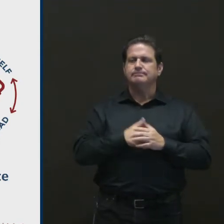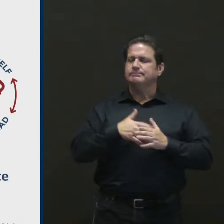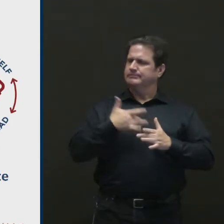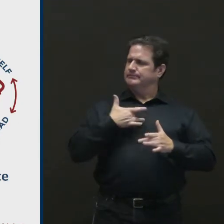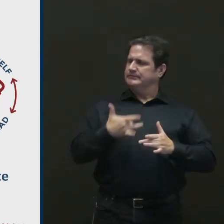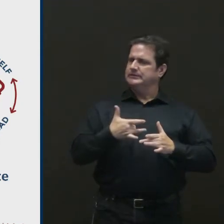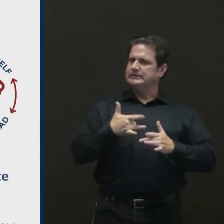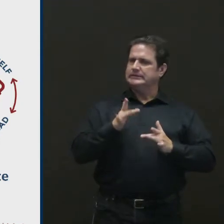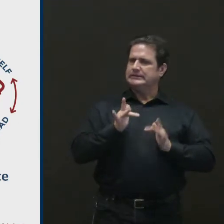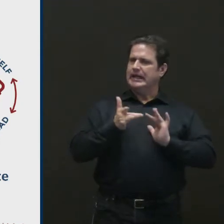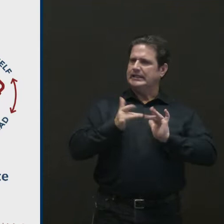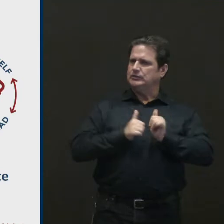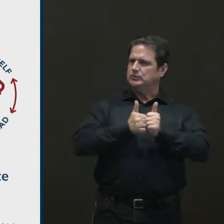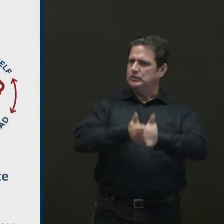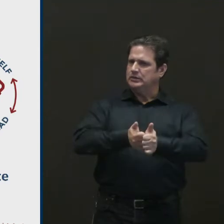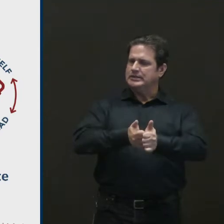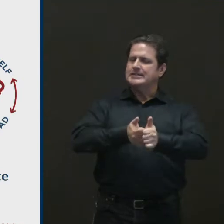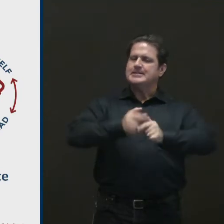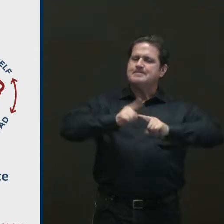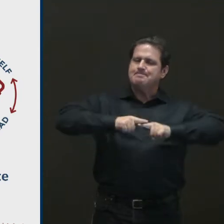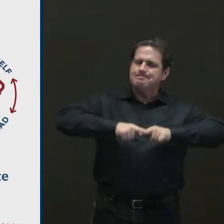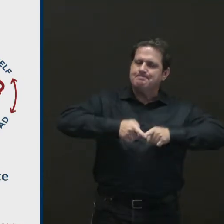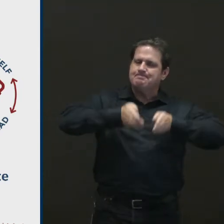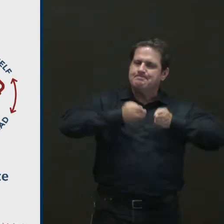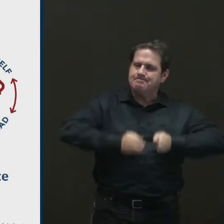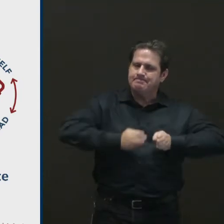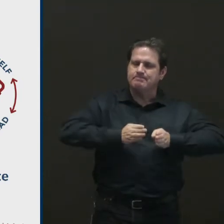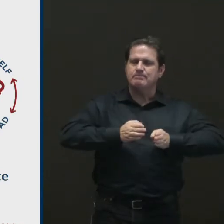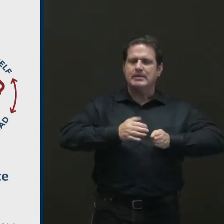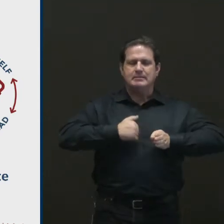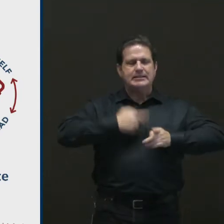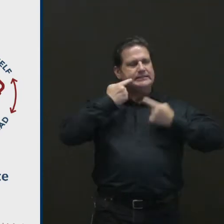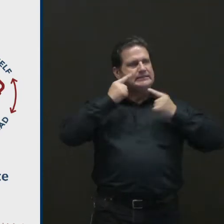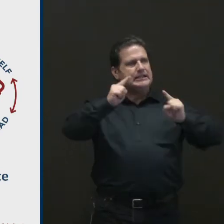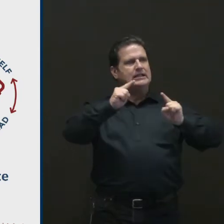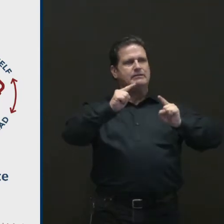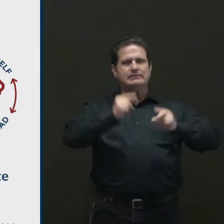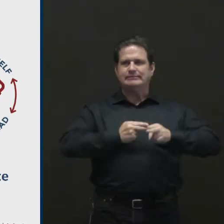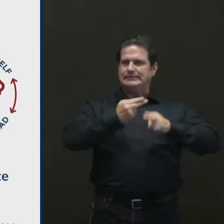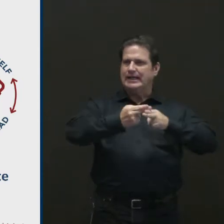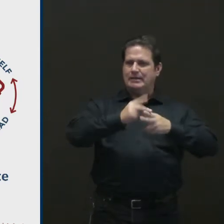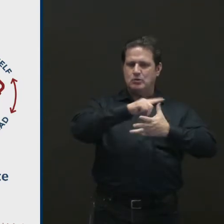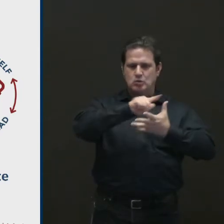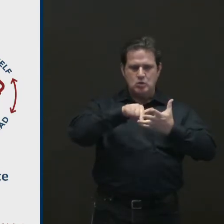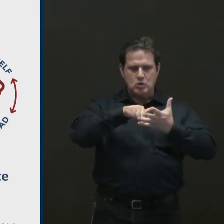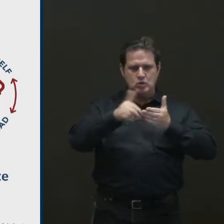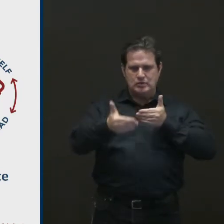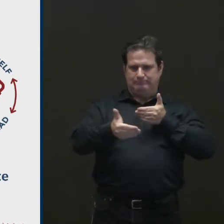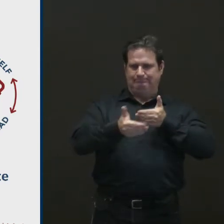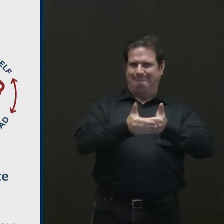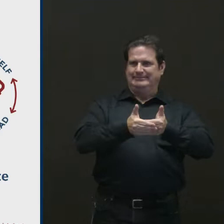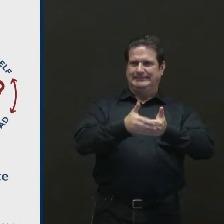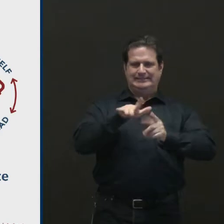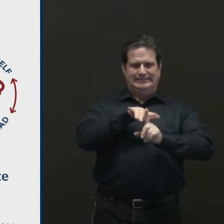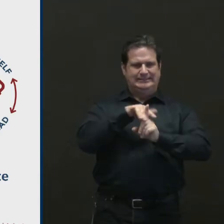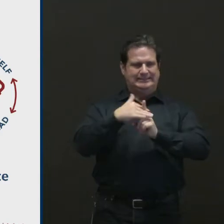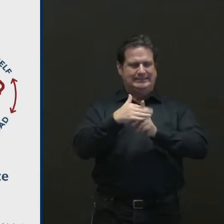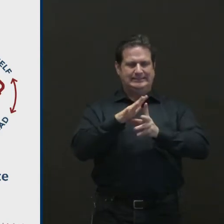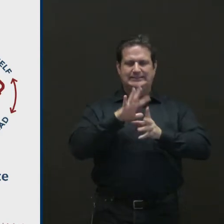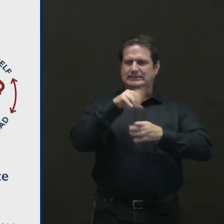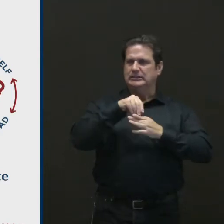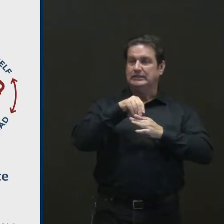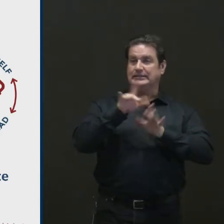typical contact tracing relies on an individual being able to successfully name all of the people they came in contact with,